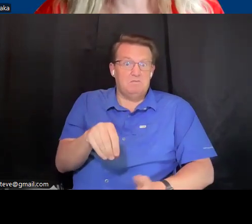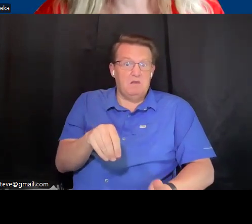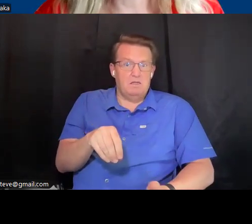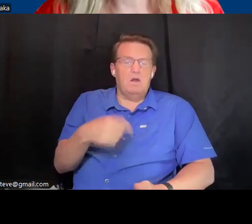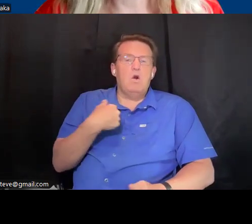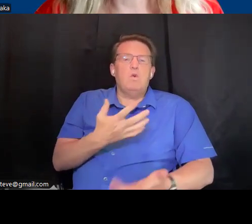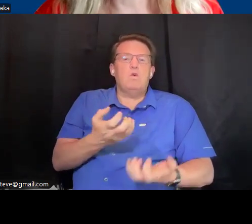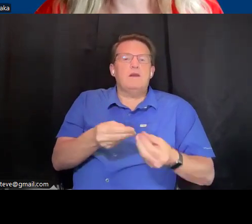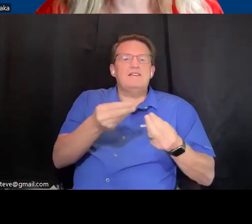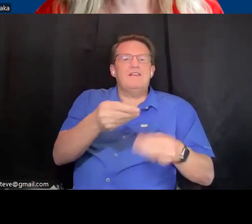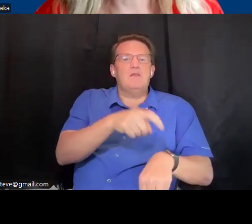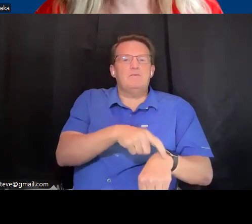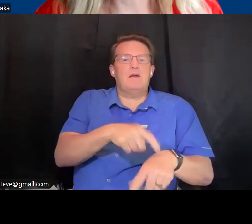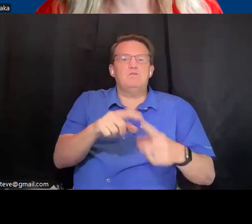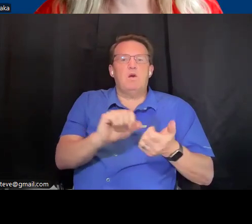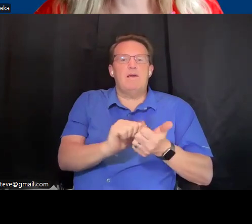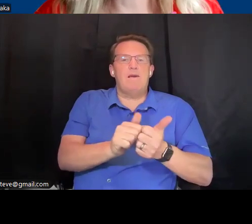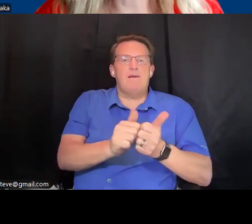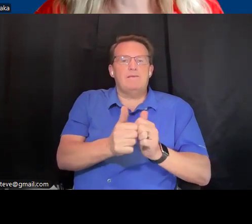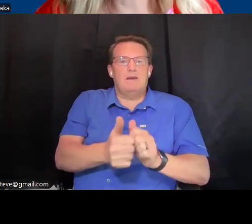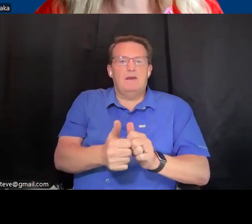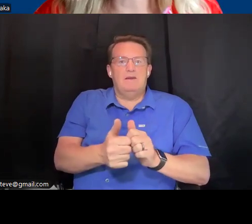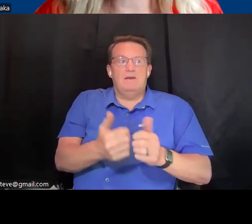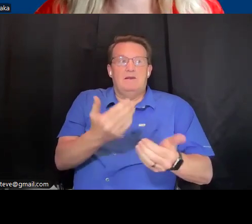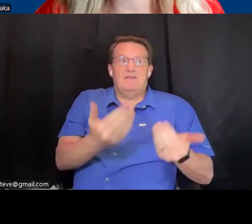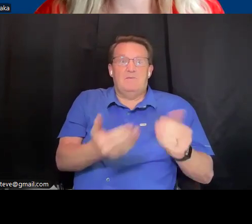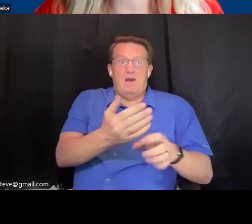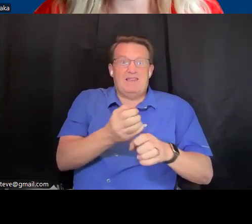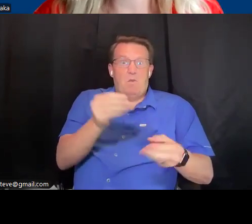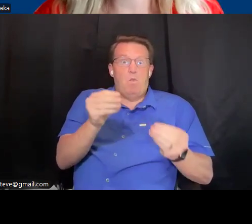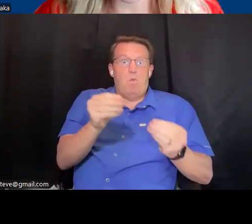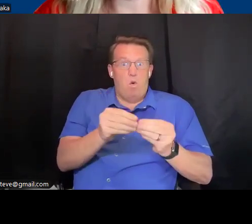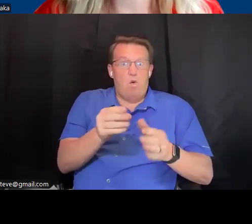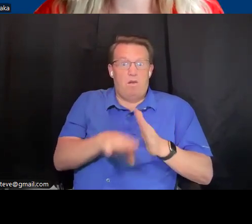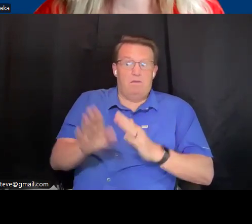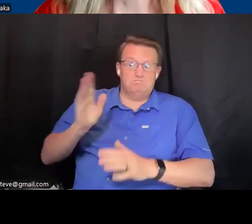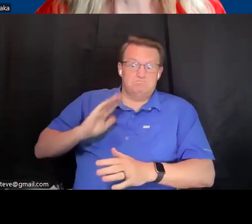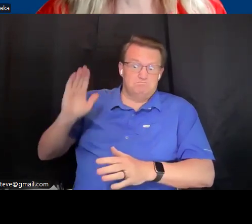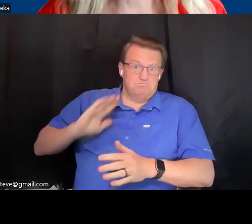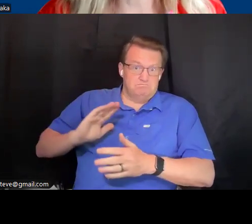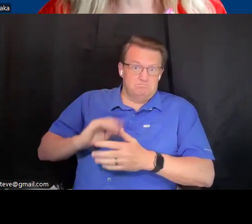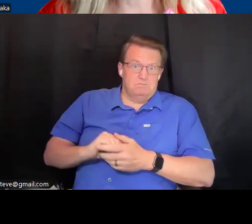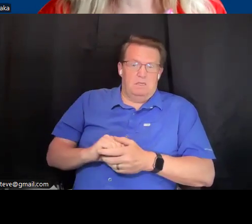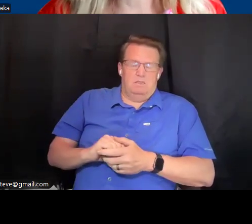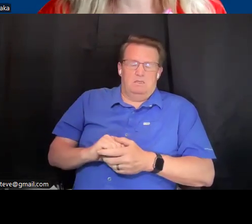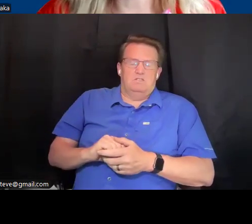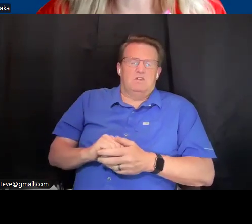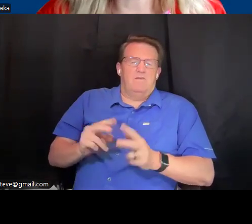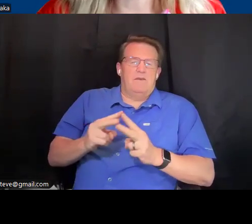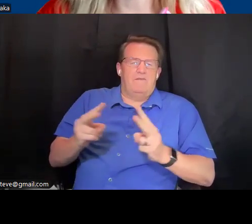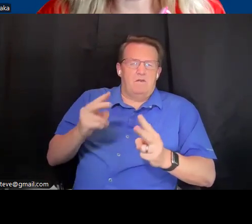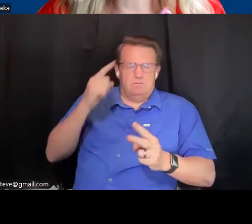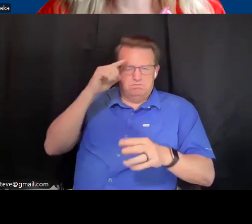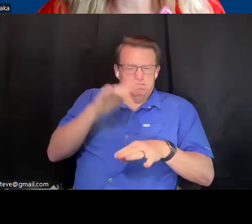give them time to adjust to the idea that they might receive more carryover than they have in the past. So we want to be very, very thoughtful